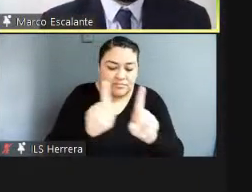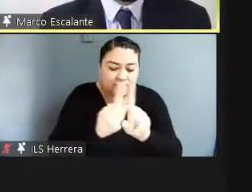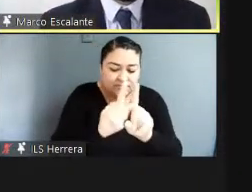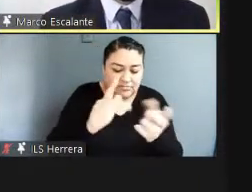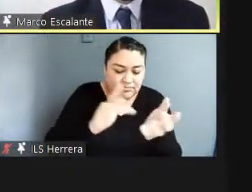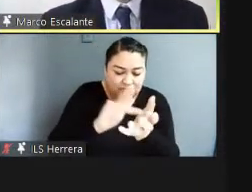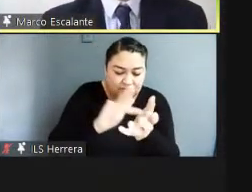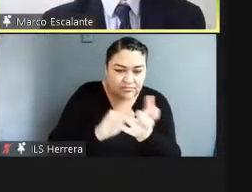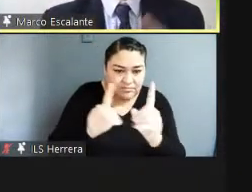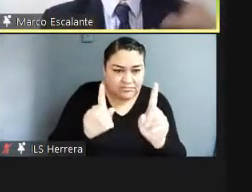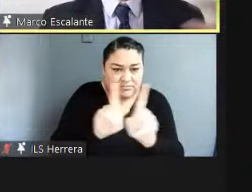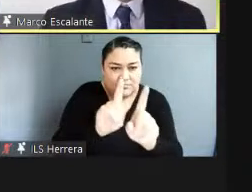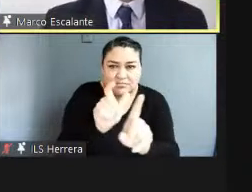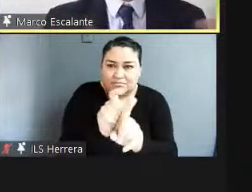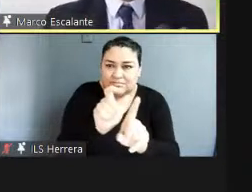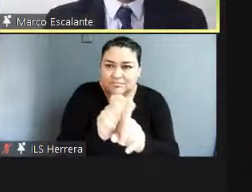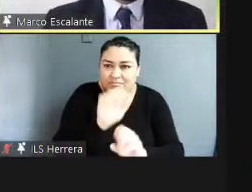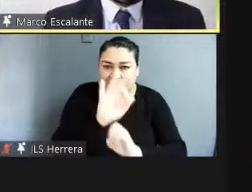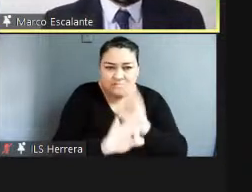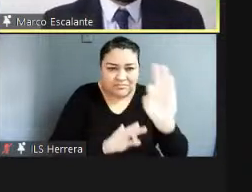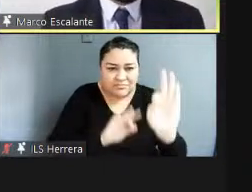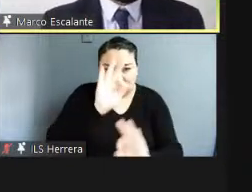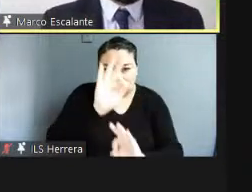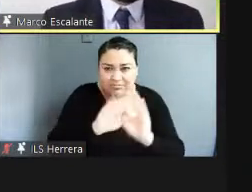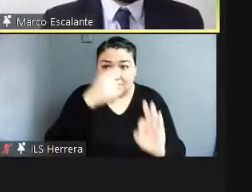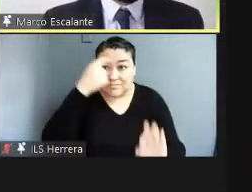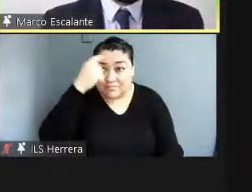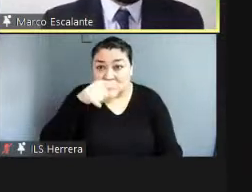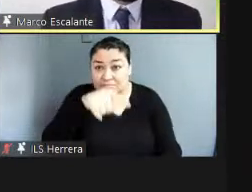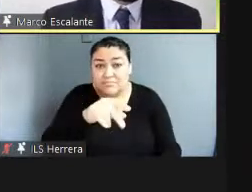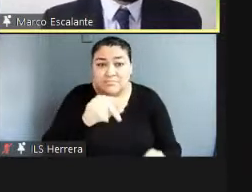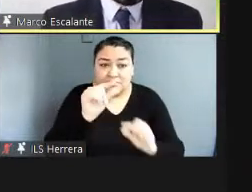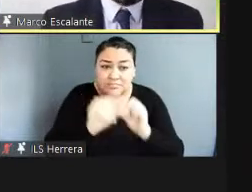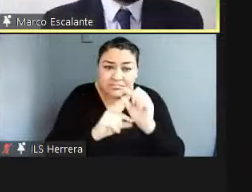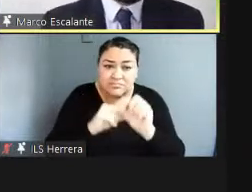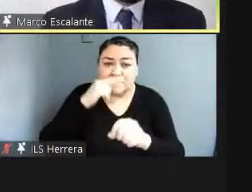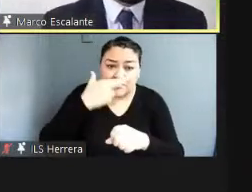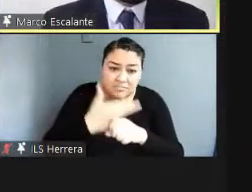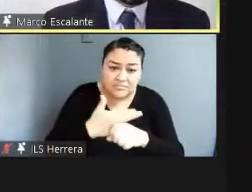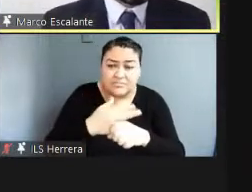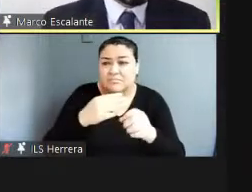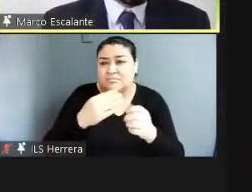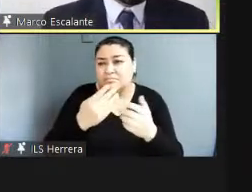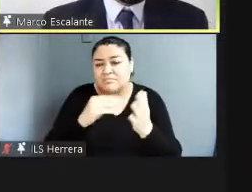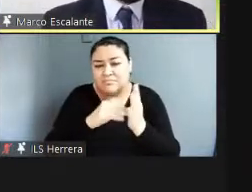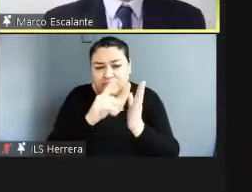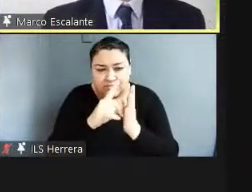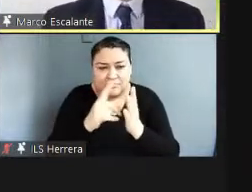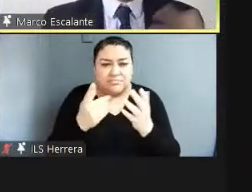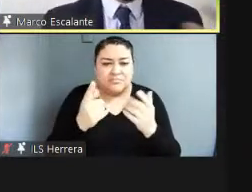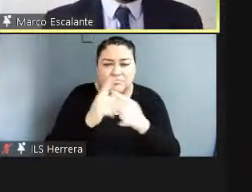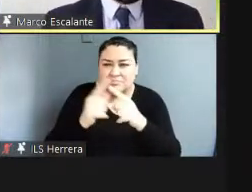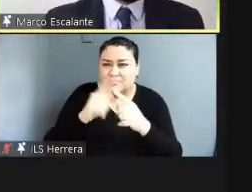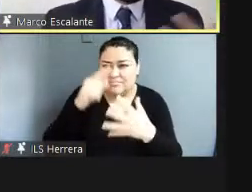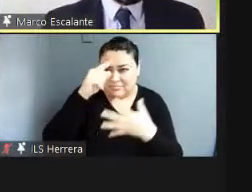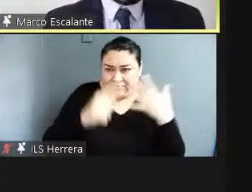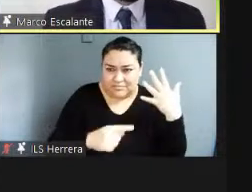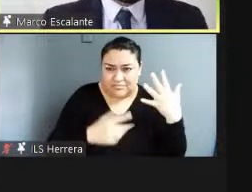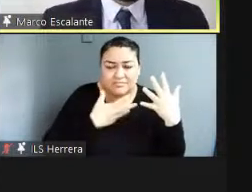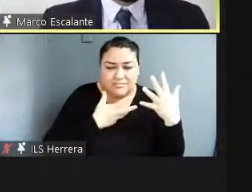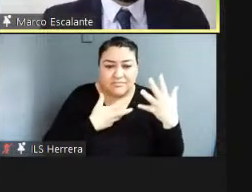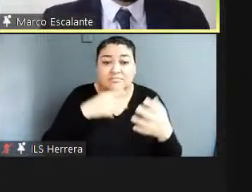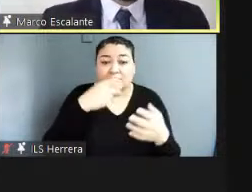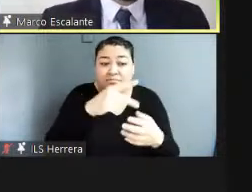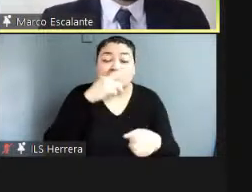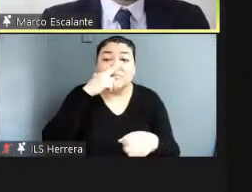students through being their tutors or advisors. There needs to be consistency amongst the subjects, the subject